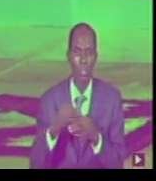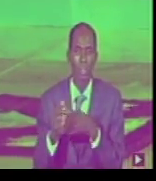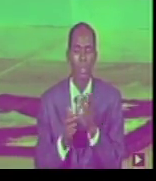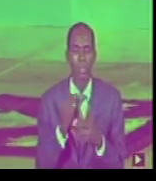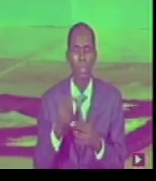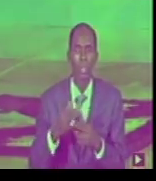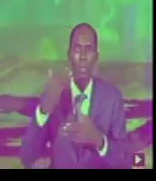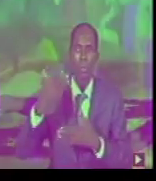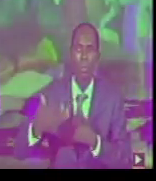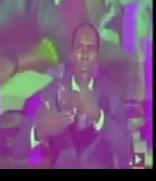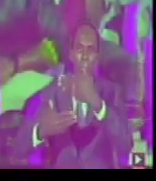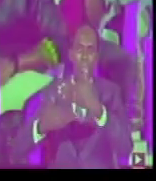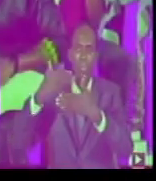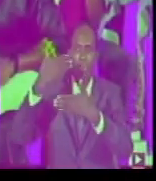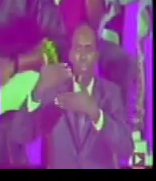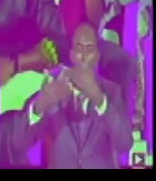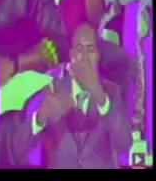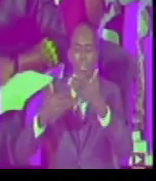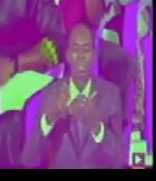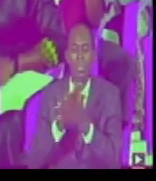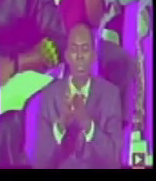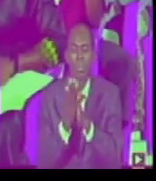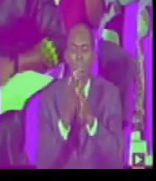Progress. Peace.